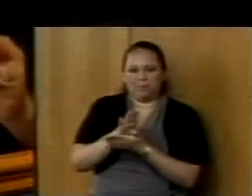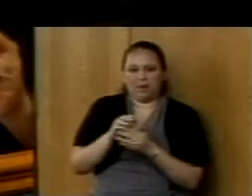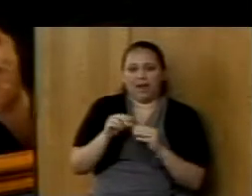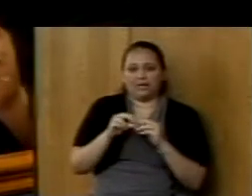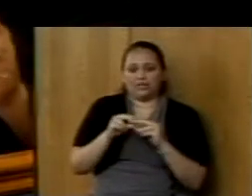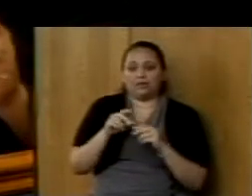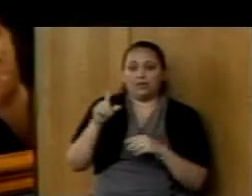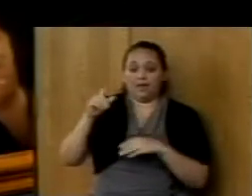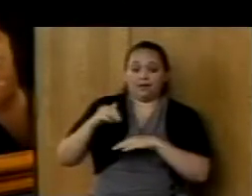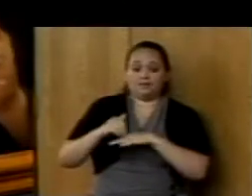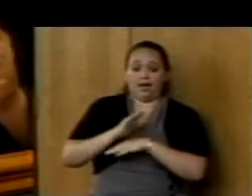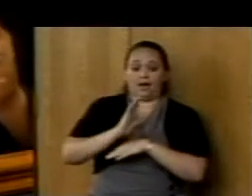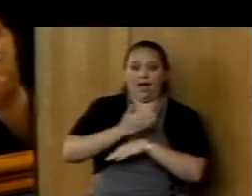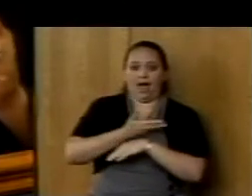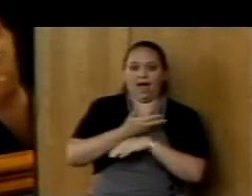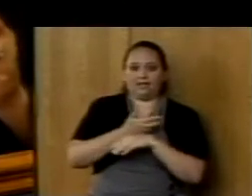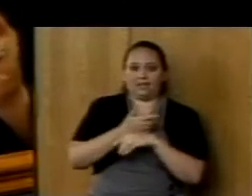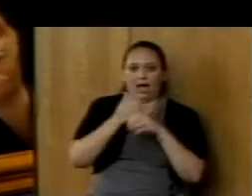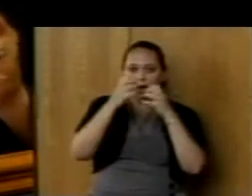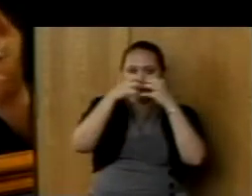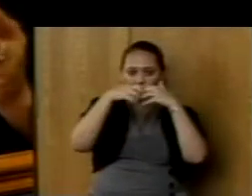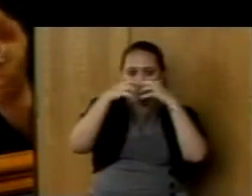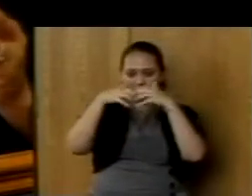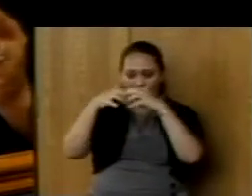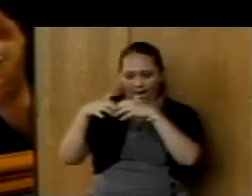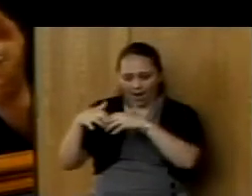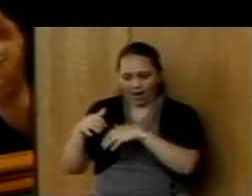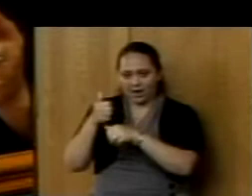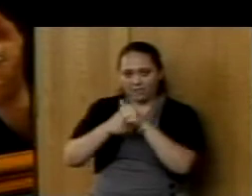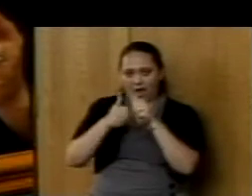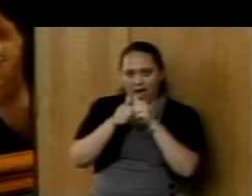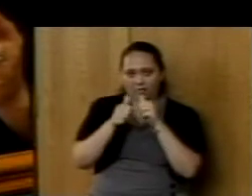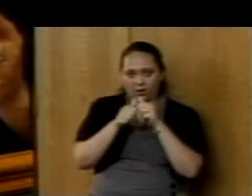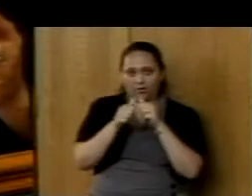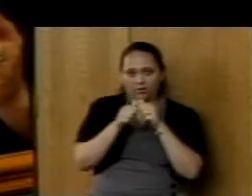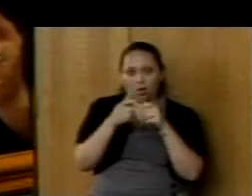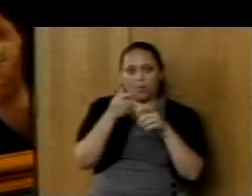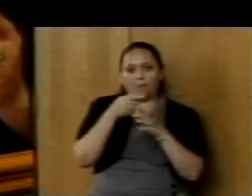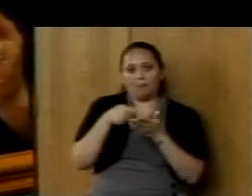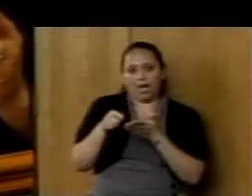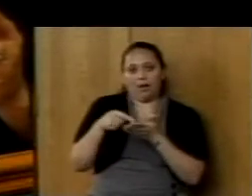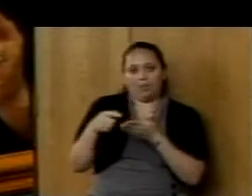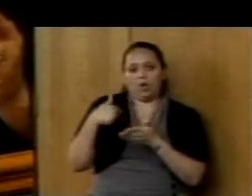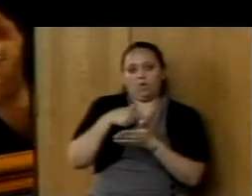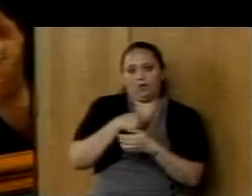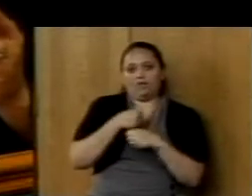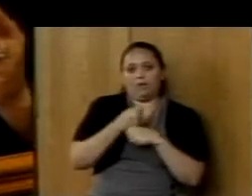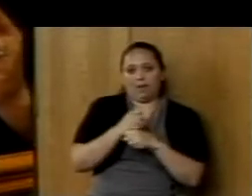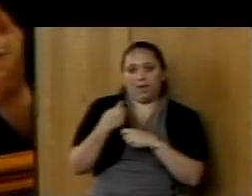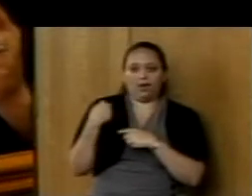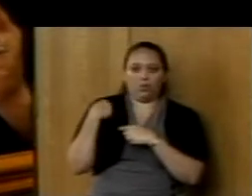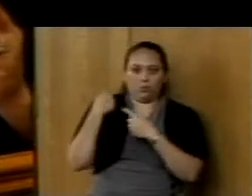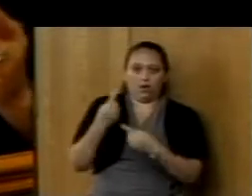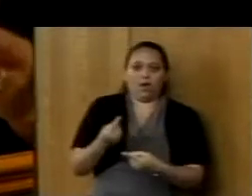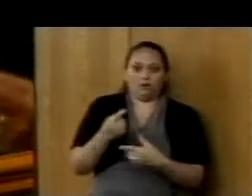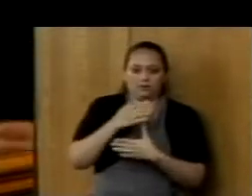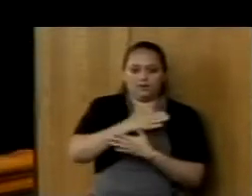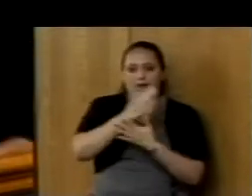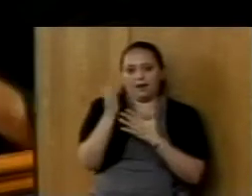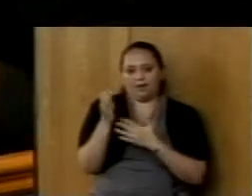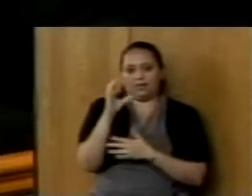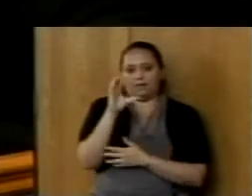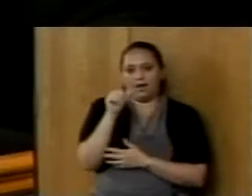us a breakdown of every single payment that we have made throughout this length of this